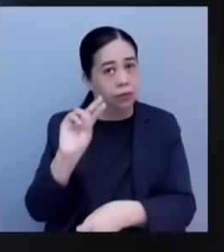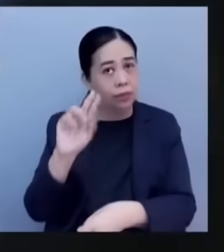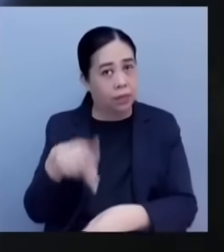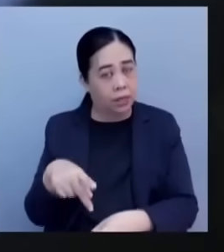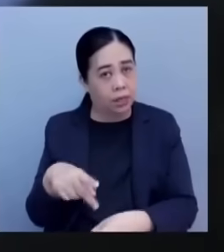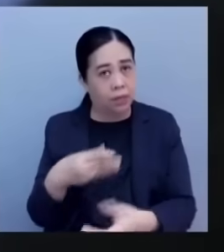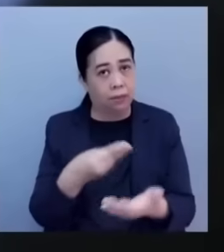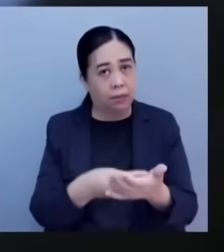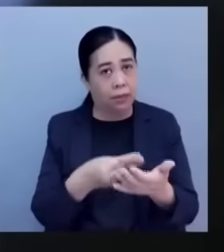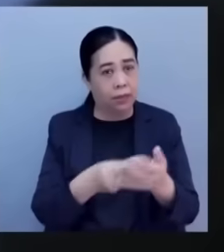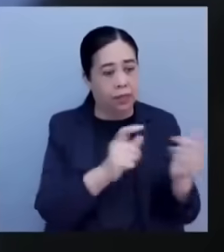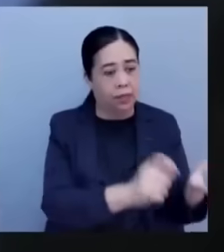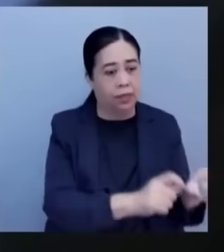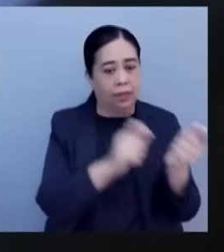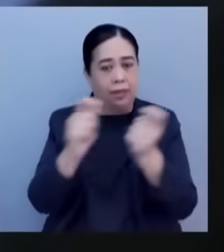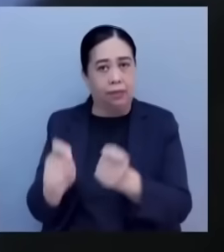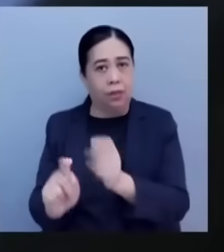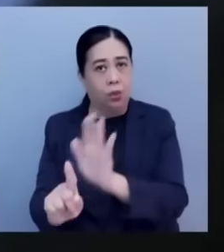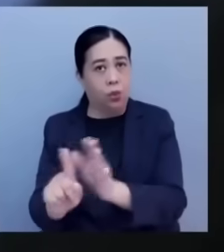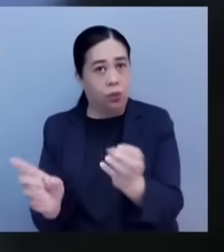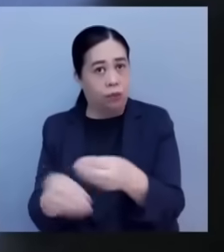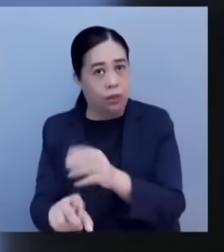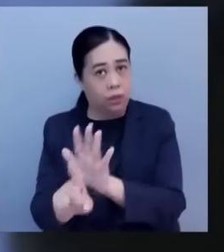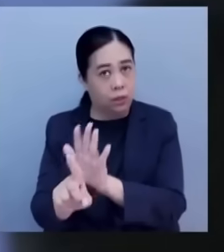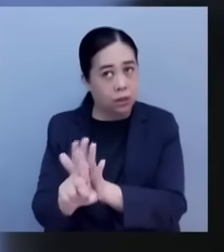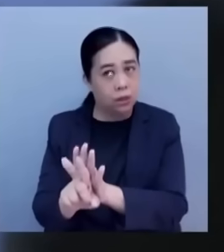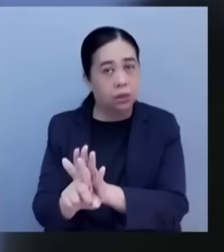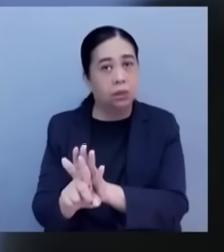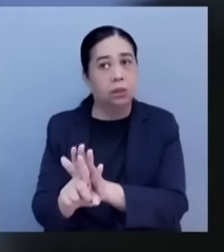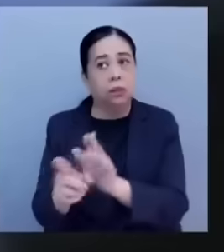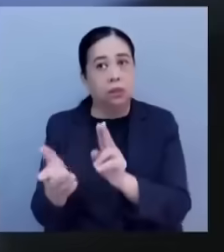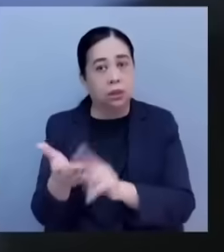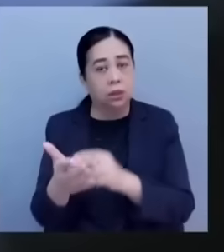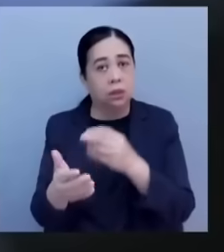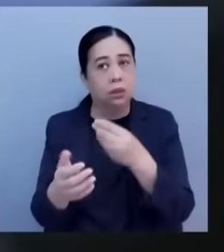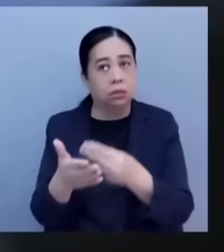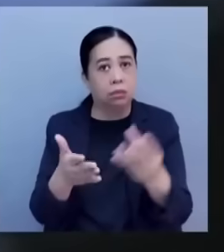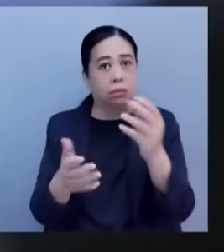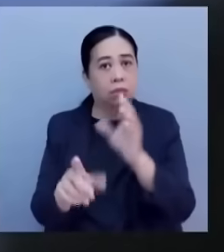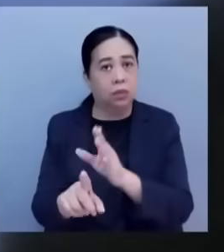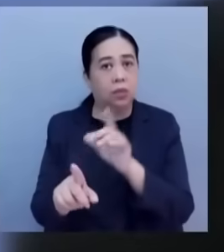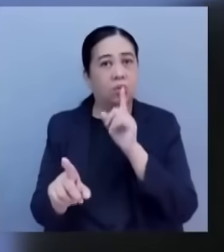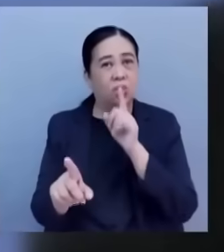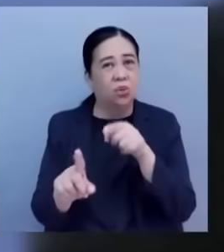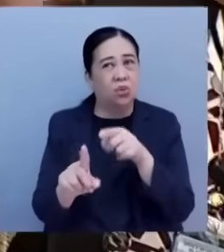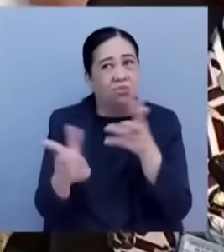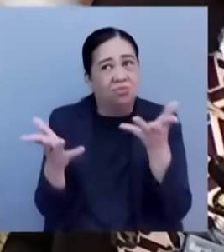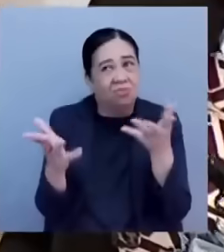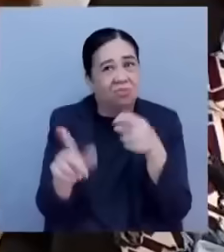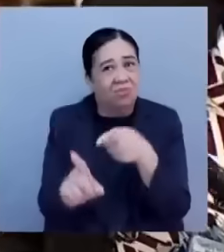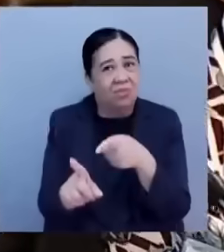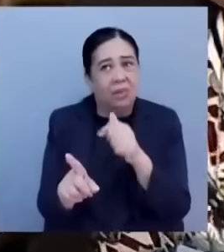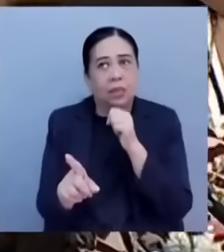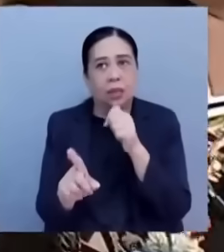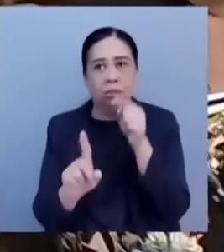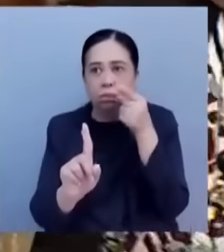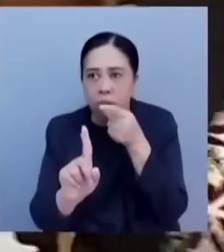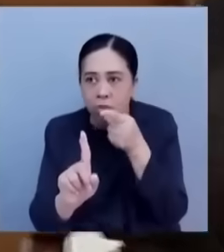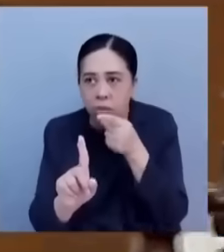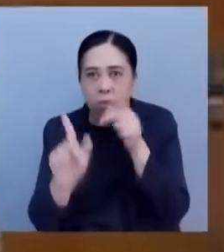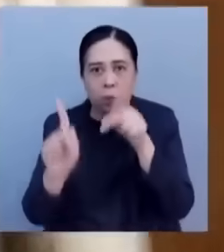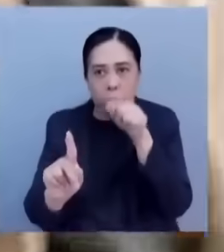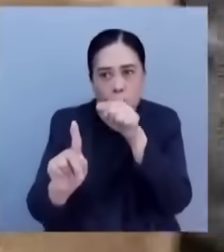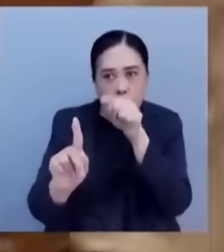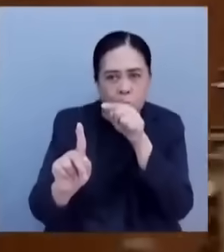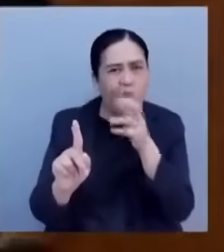was transferred to her office. It was spent by her office. So accountability really lies with that. This is not anything personal.